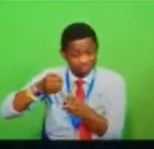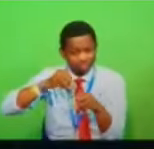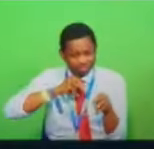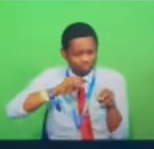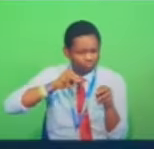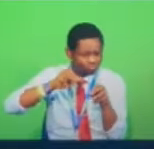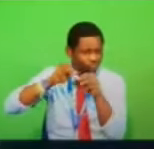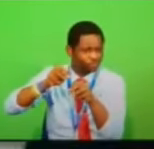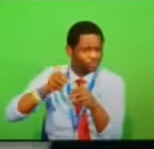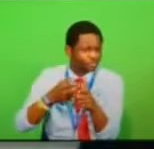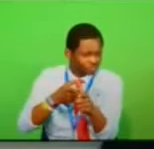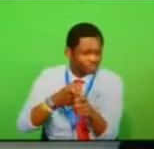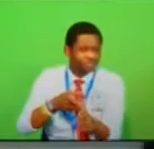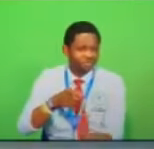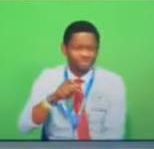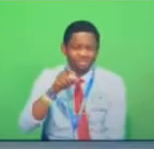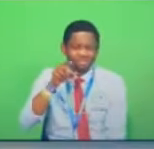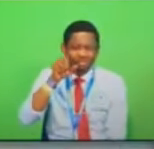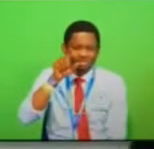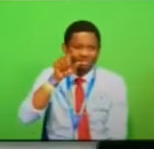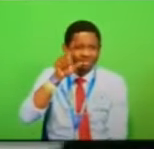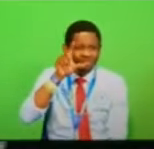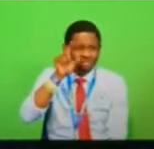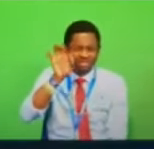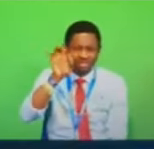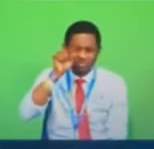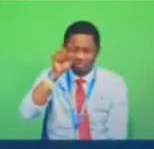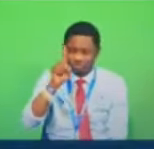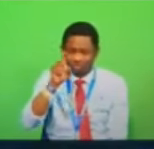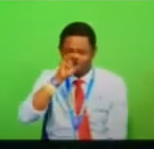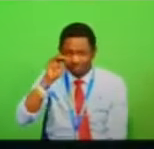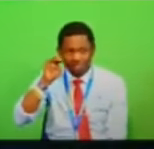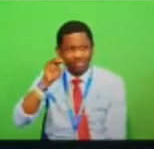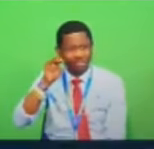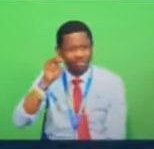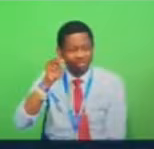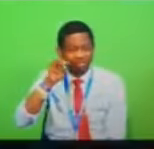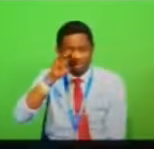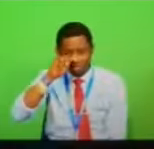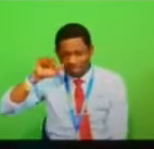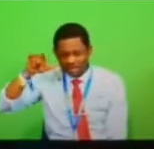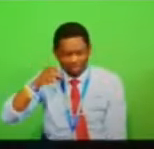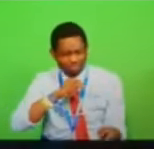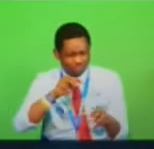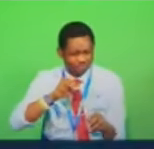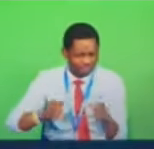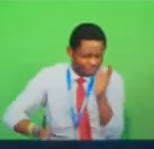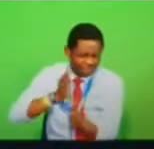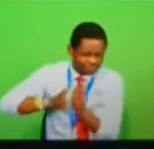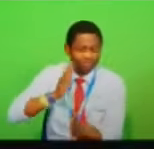about 9.1 million miles per hour. So the whole Milky Way and all other galaxies are moving, flying very